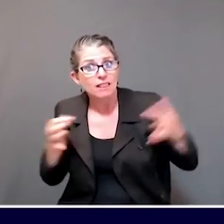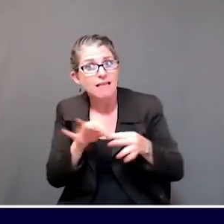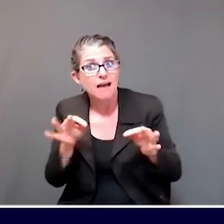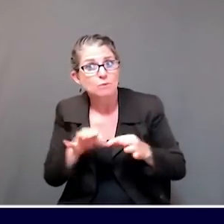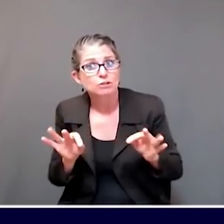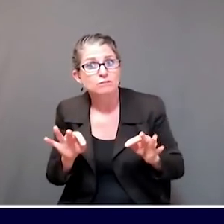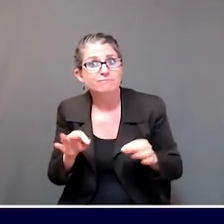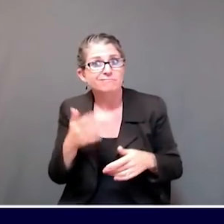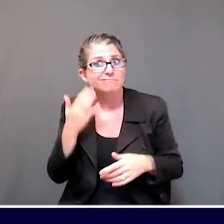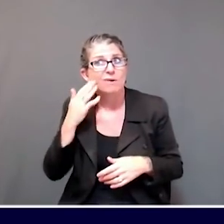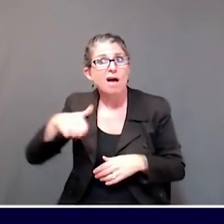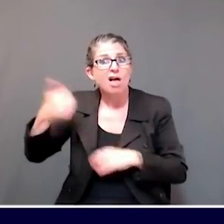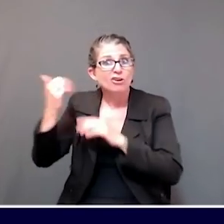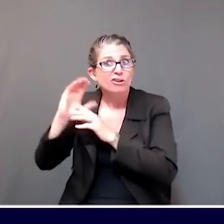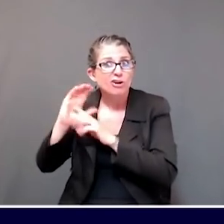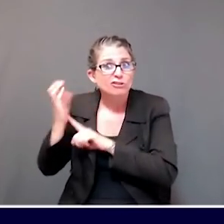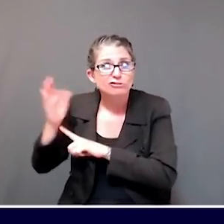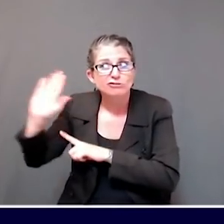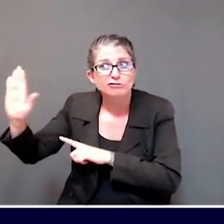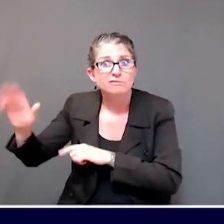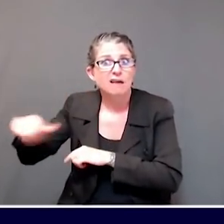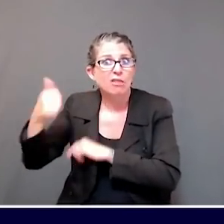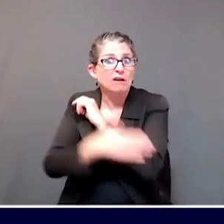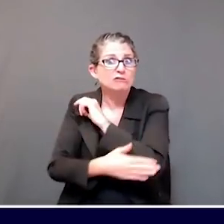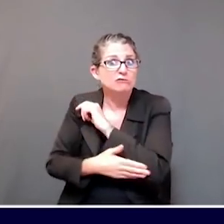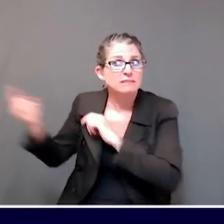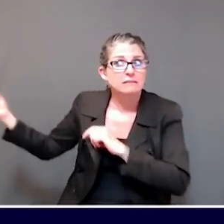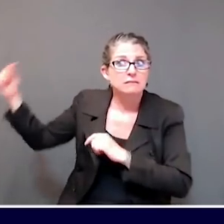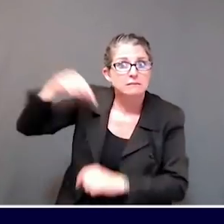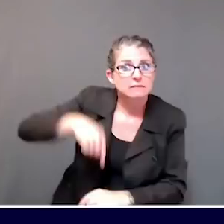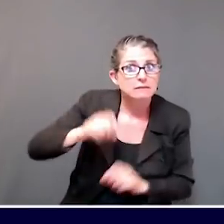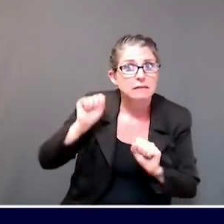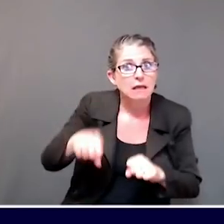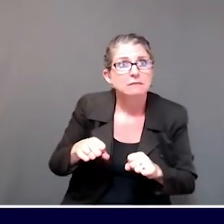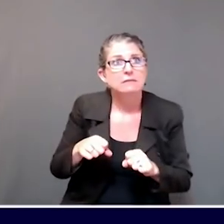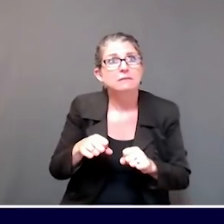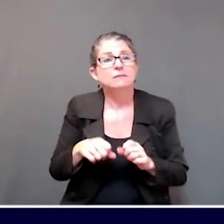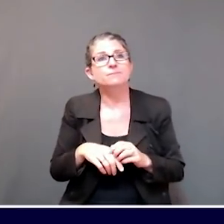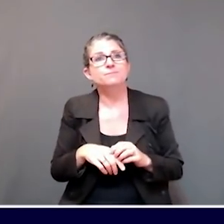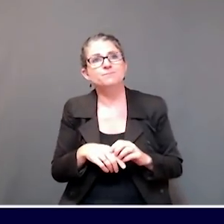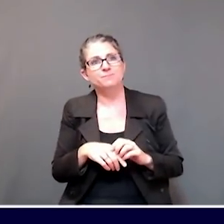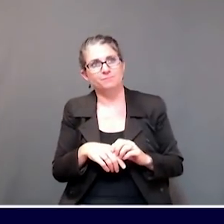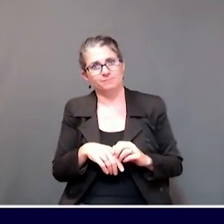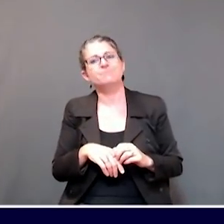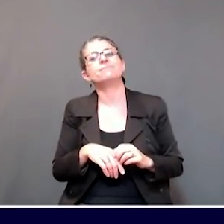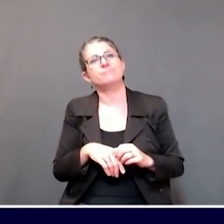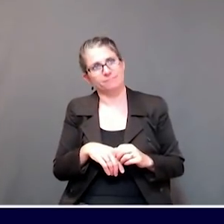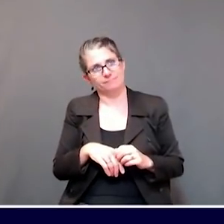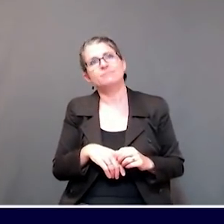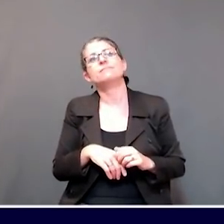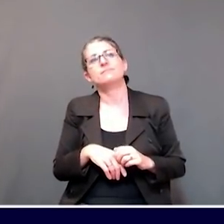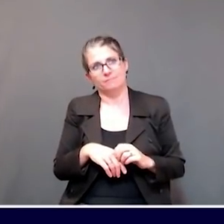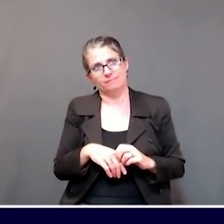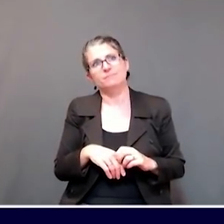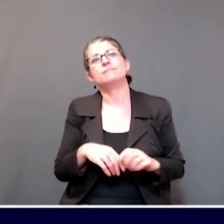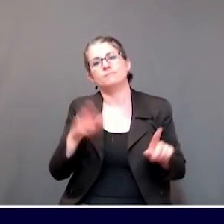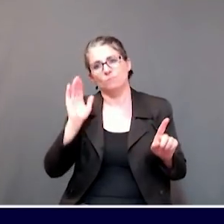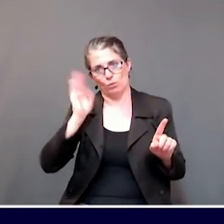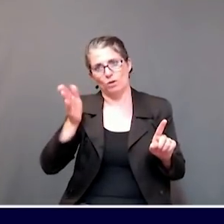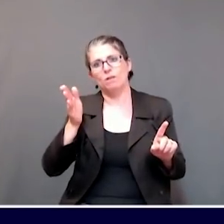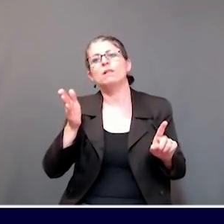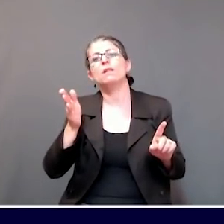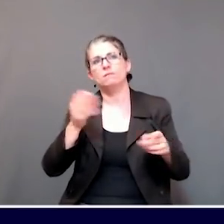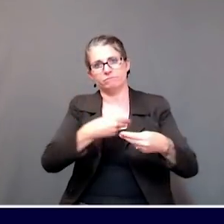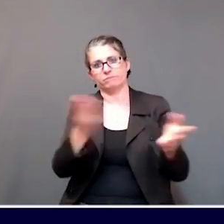sure we furnish that as well. Your question raises an important point. As we have been going through the process of hiring